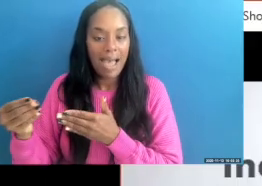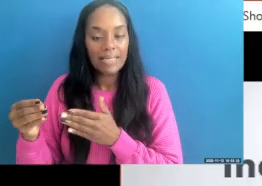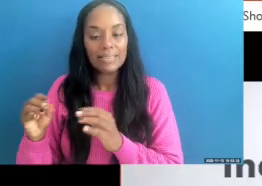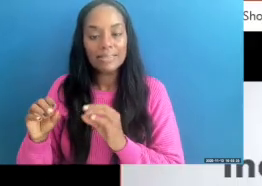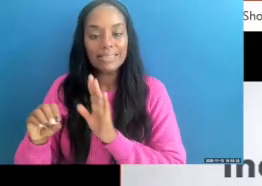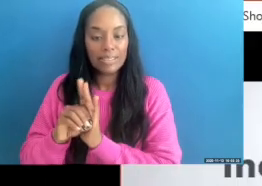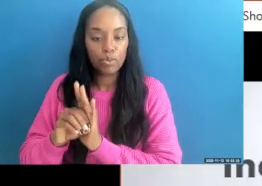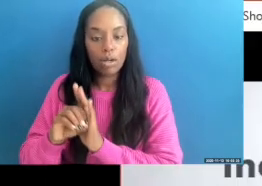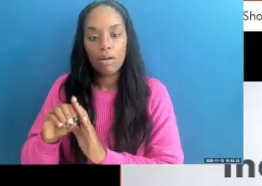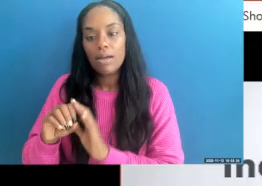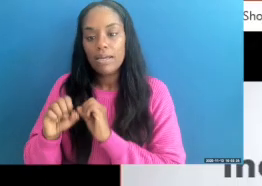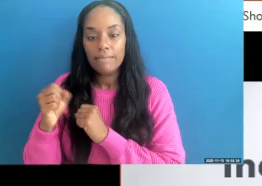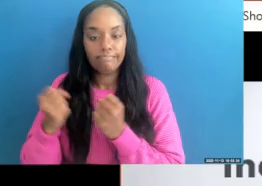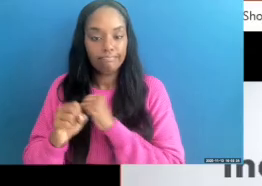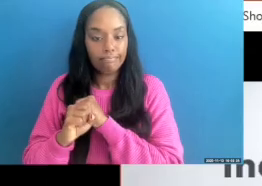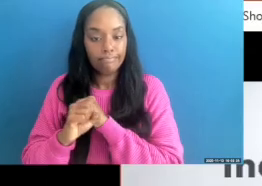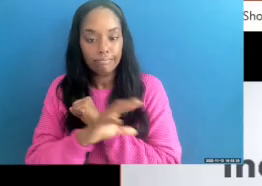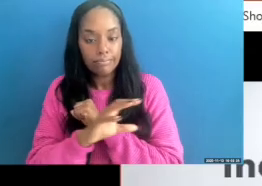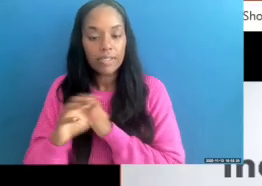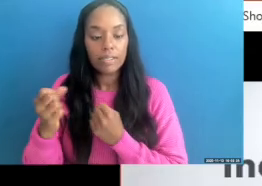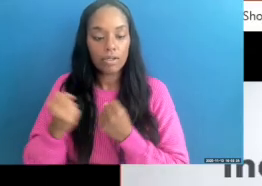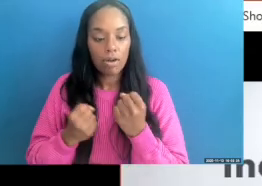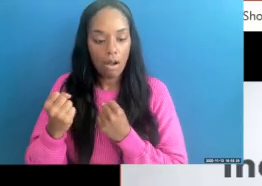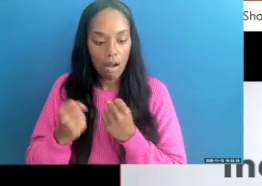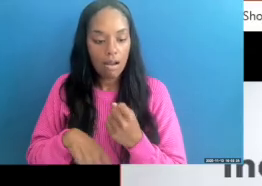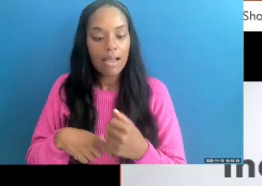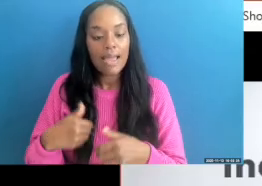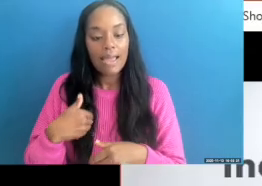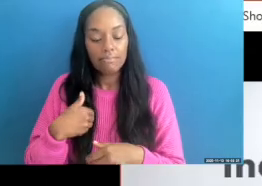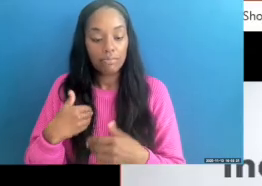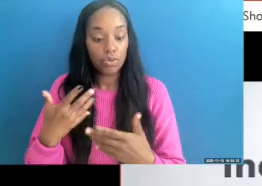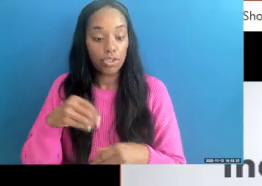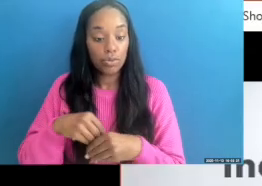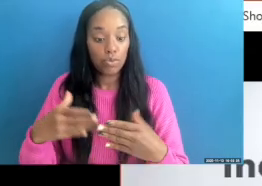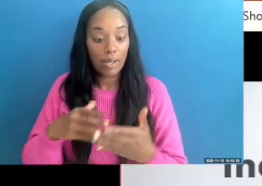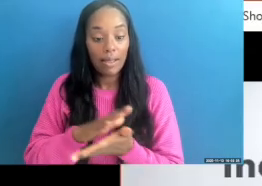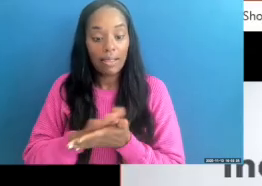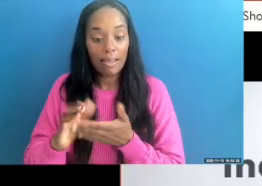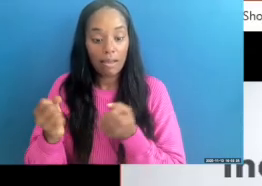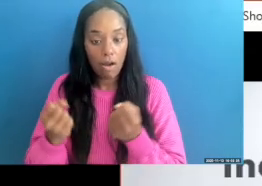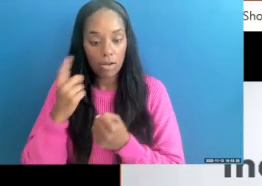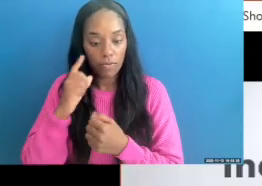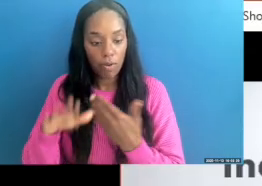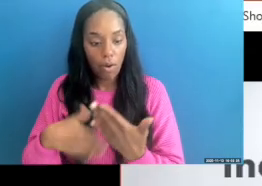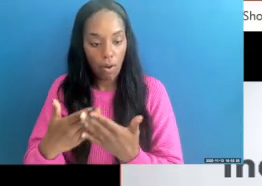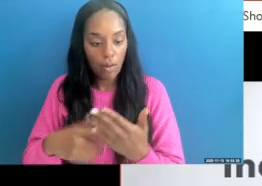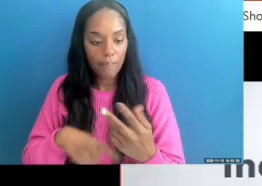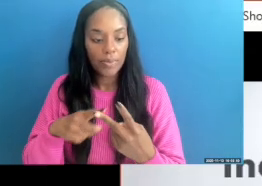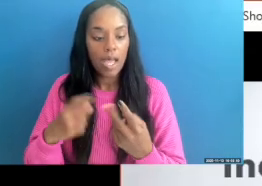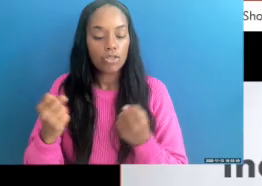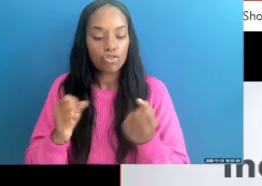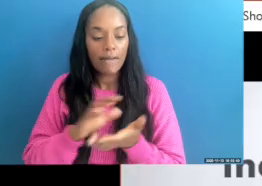buy zero-emission vehicles. These include Clean Cars for All, the Driving Clean Assistance Program, the E-Bike Incentive